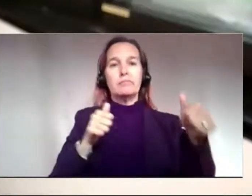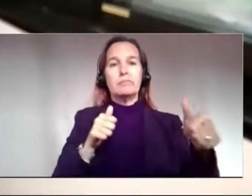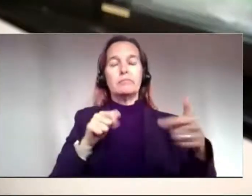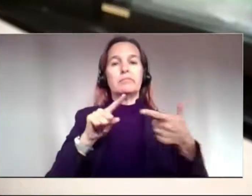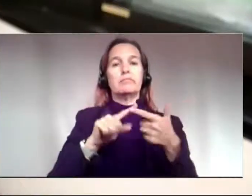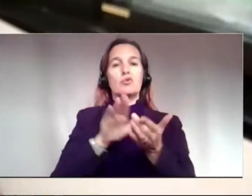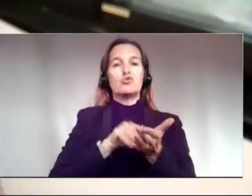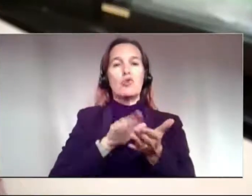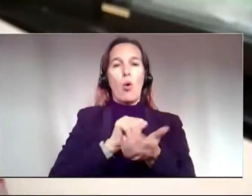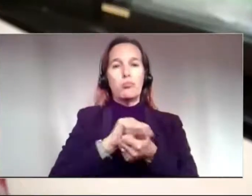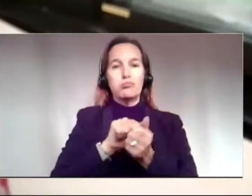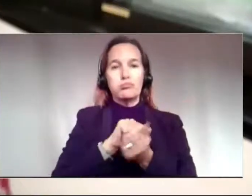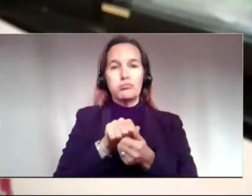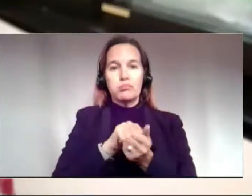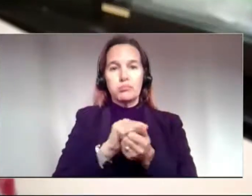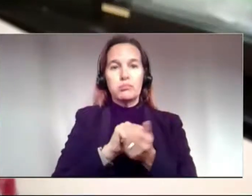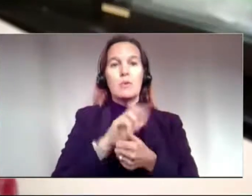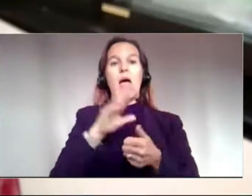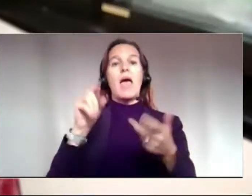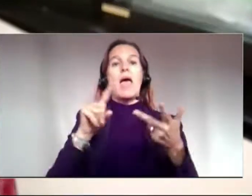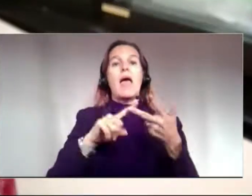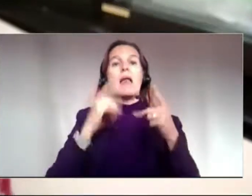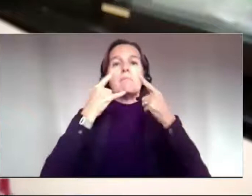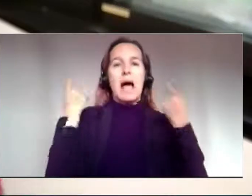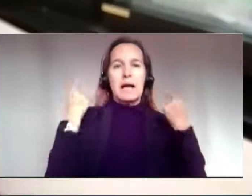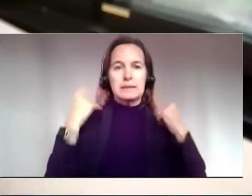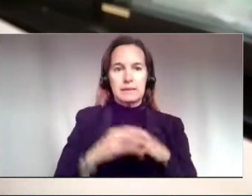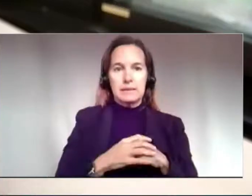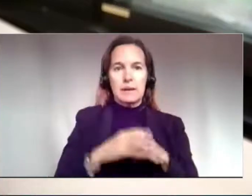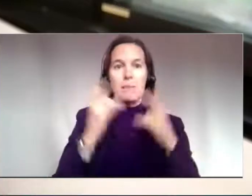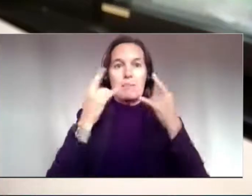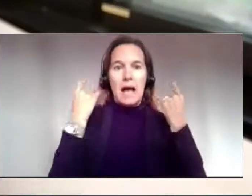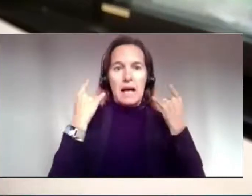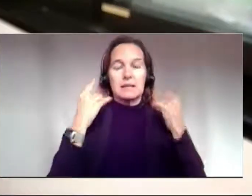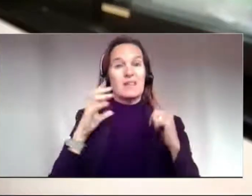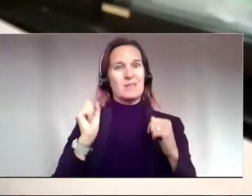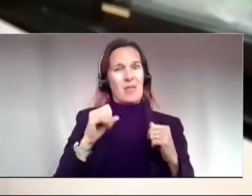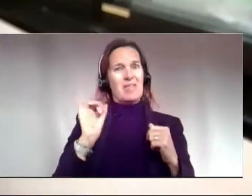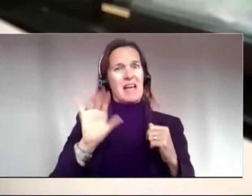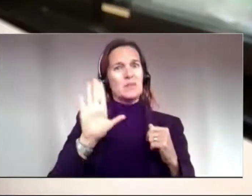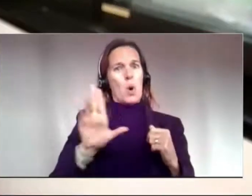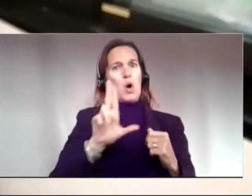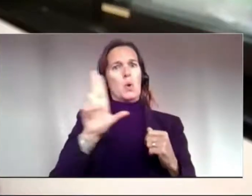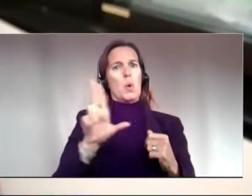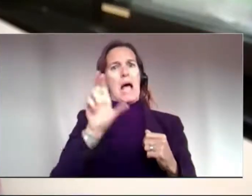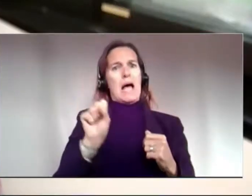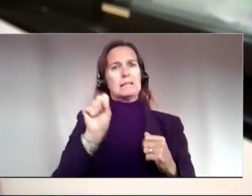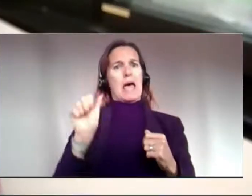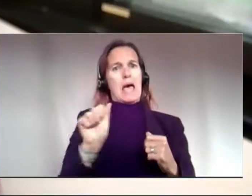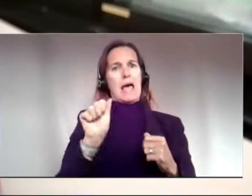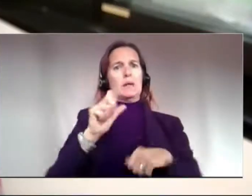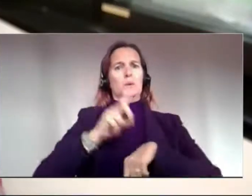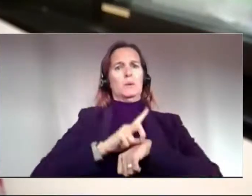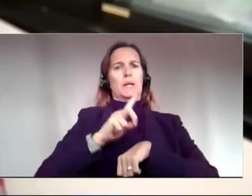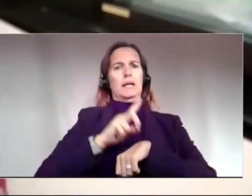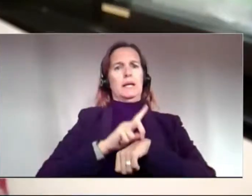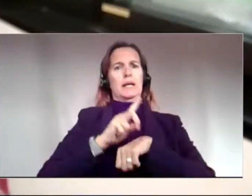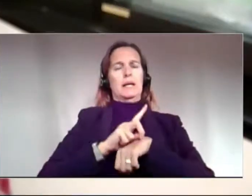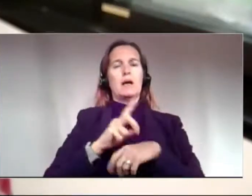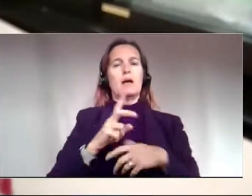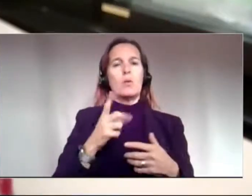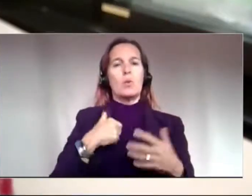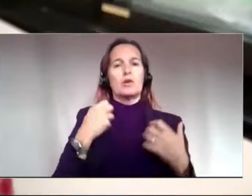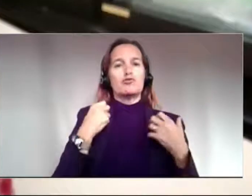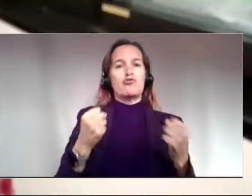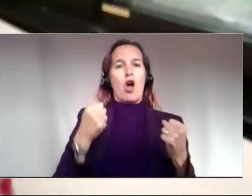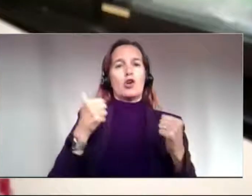So masking and distance and hygiene is patriotic. Sheriff Matt Kendall said we are stronger together, and I want